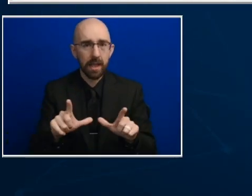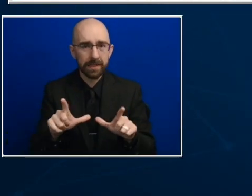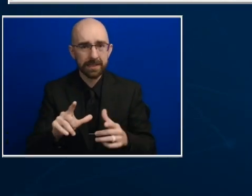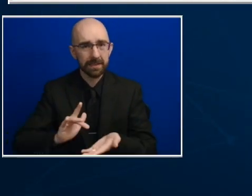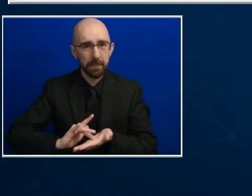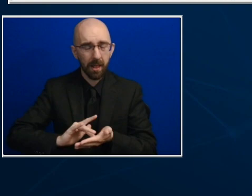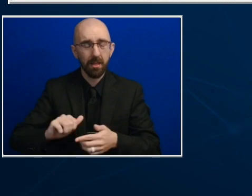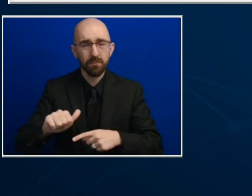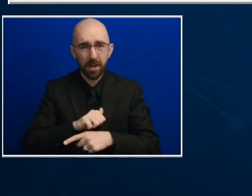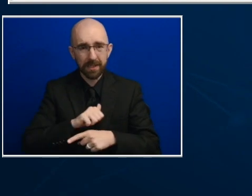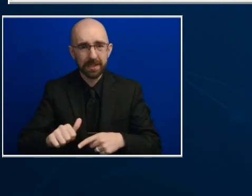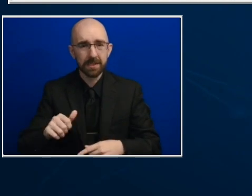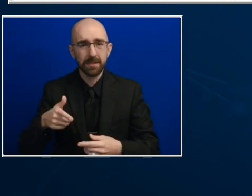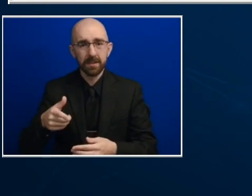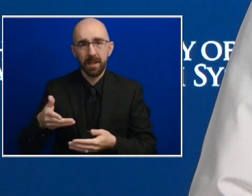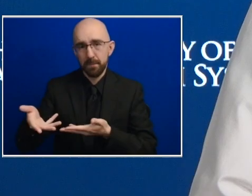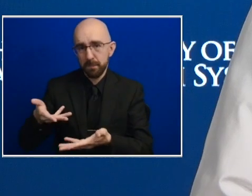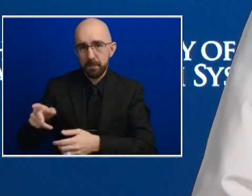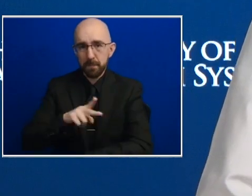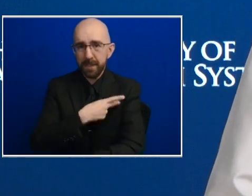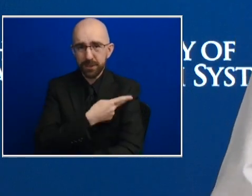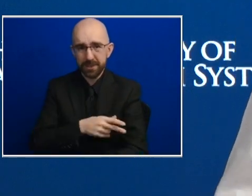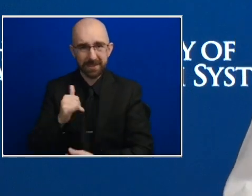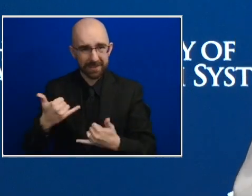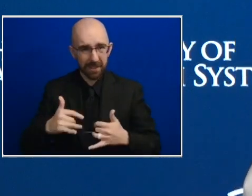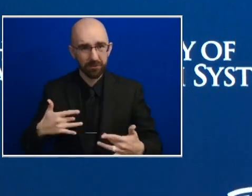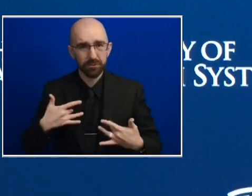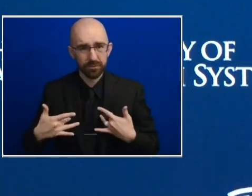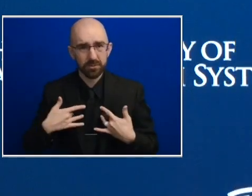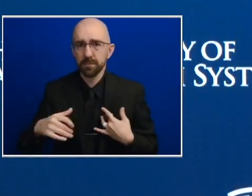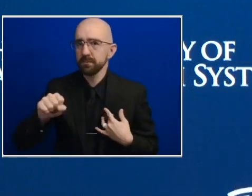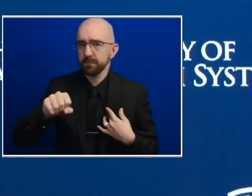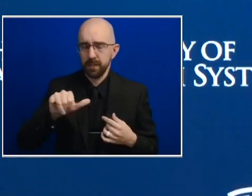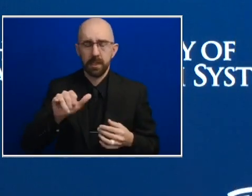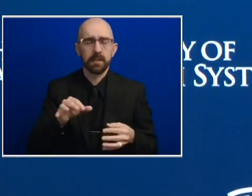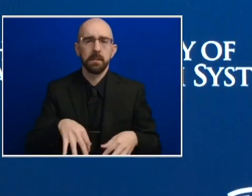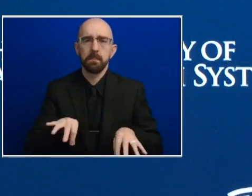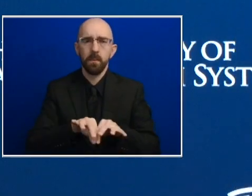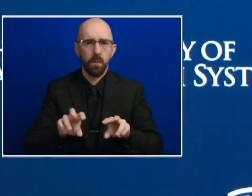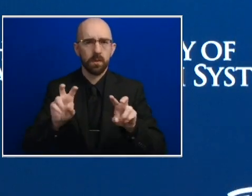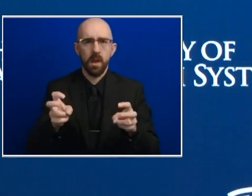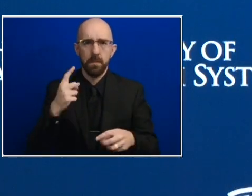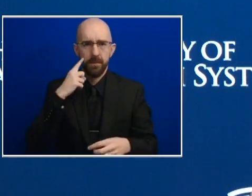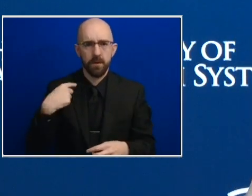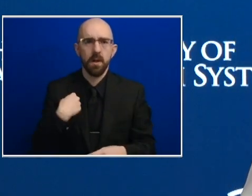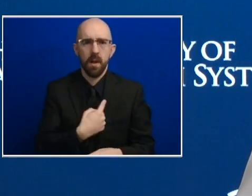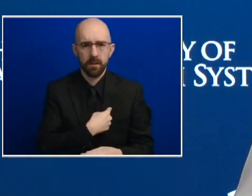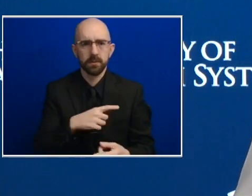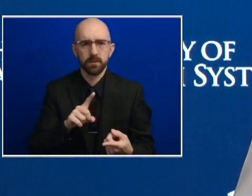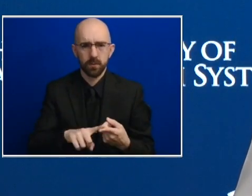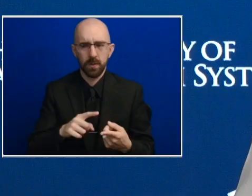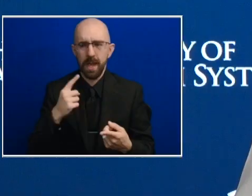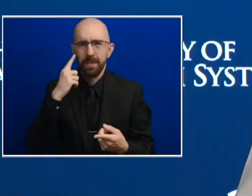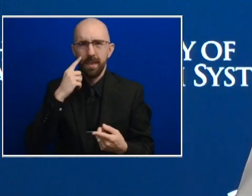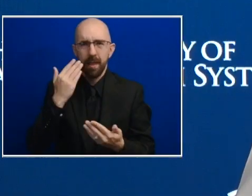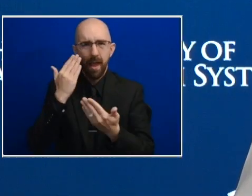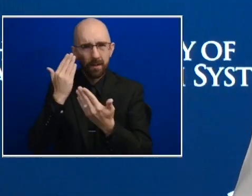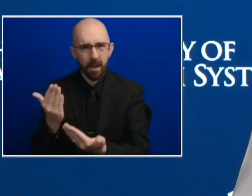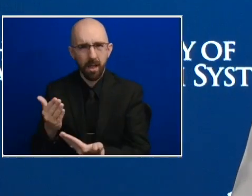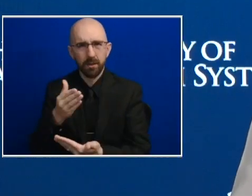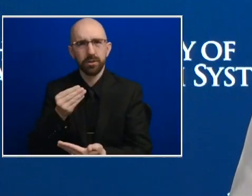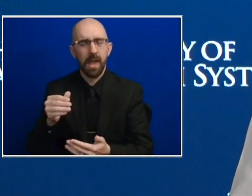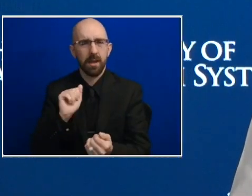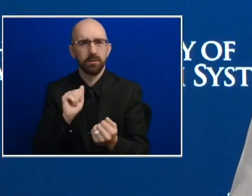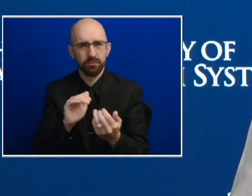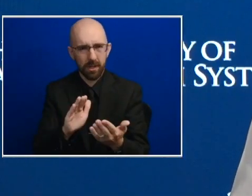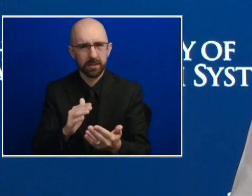that still a concern? That is a really important topic for us to, I think, acknowledge and address, because